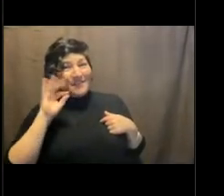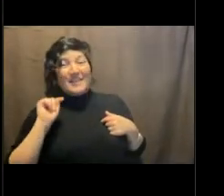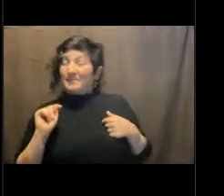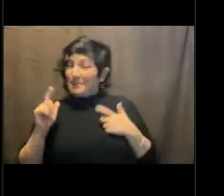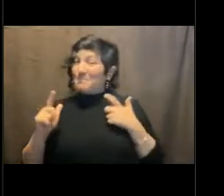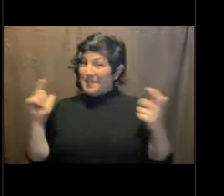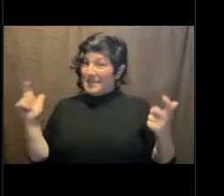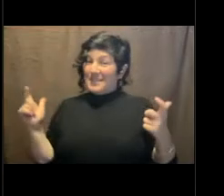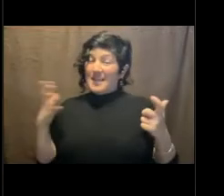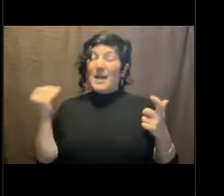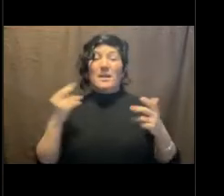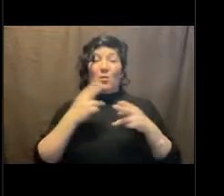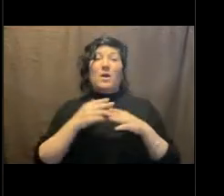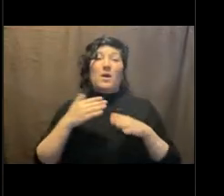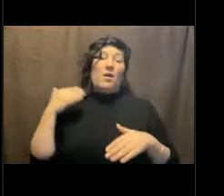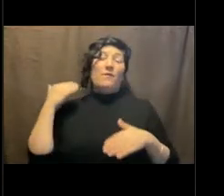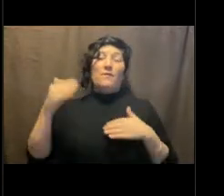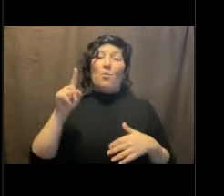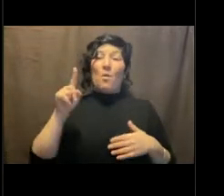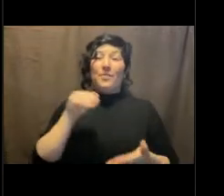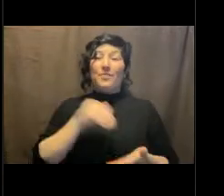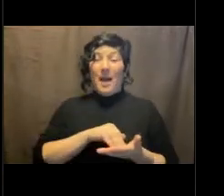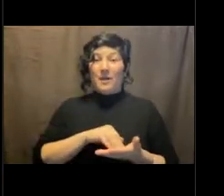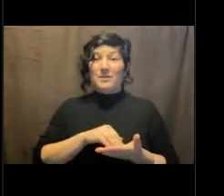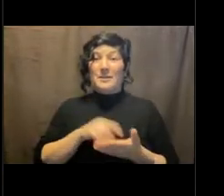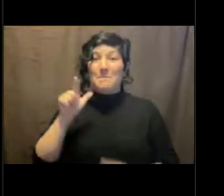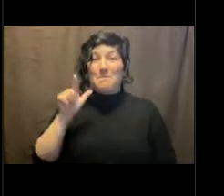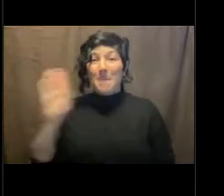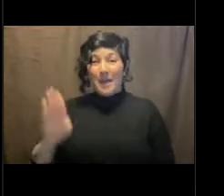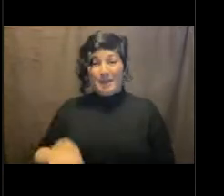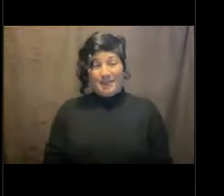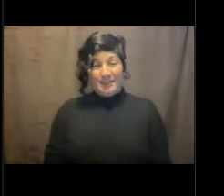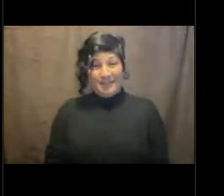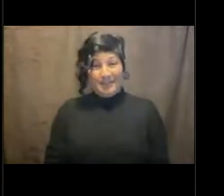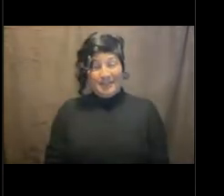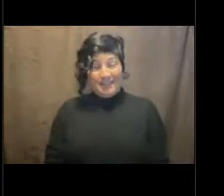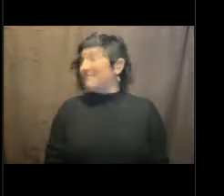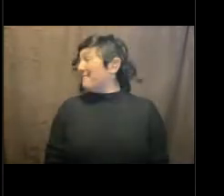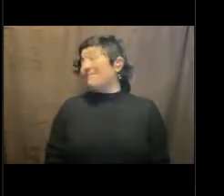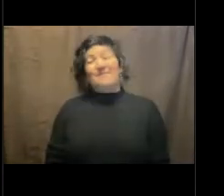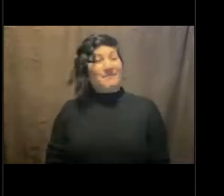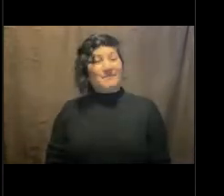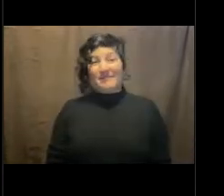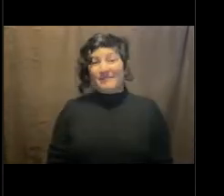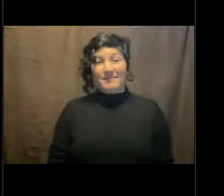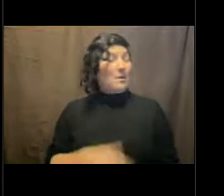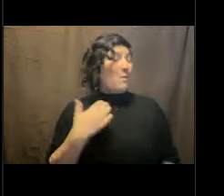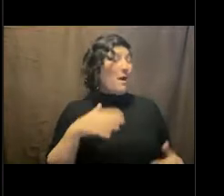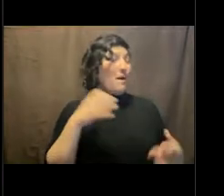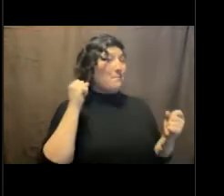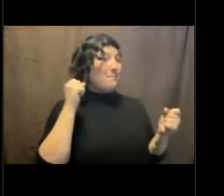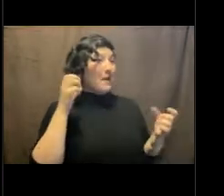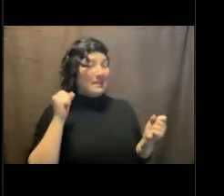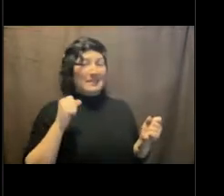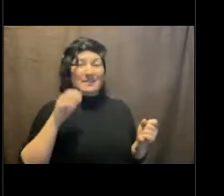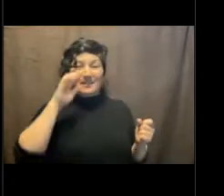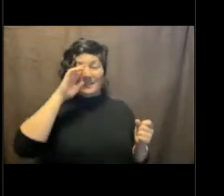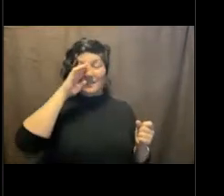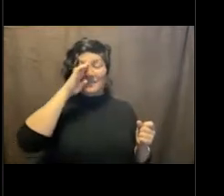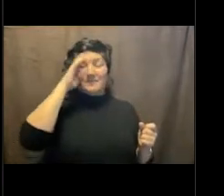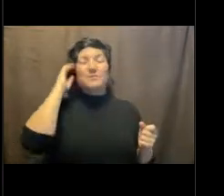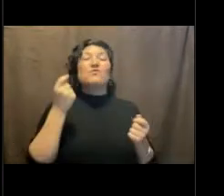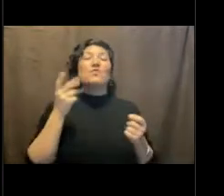can weigh over a ton. And they can weigh over a ton. That's amazing. Okay, let's see. Let's do a couple more